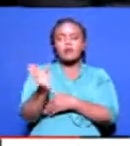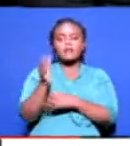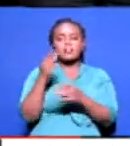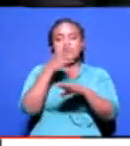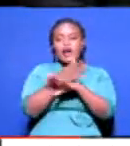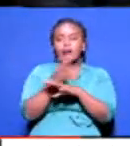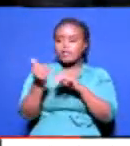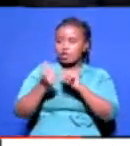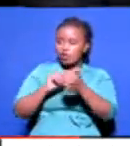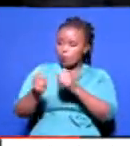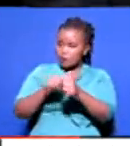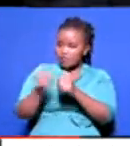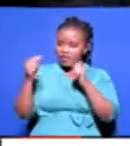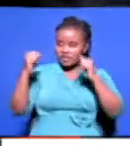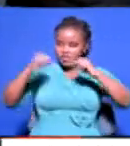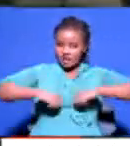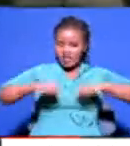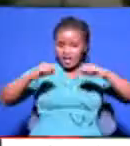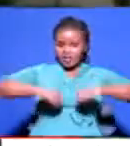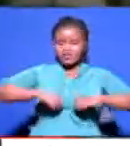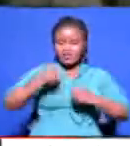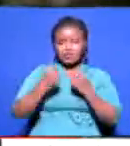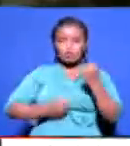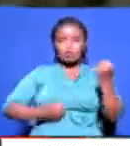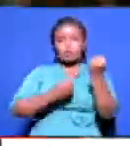Malile agreed to support her bid.